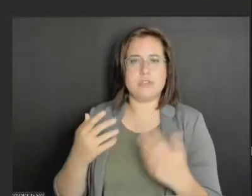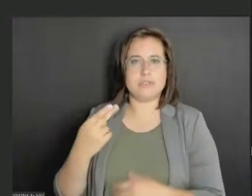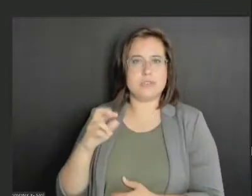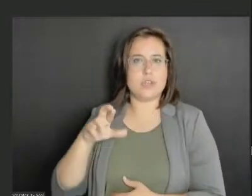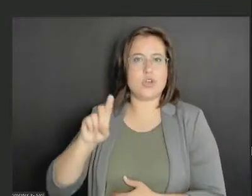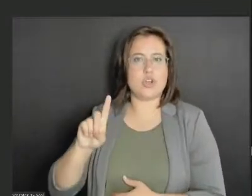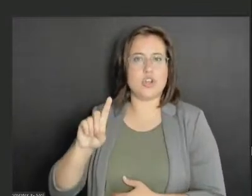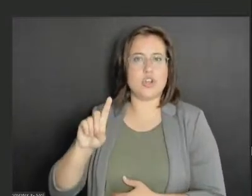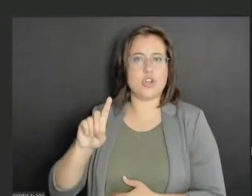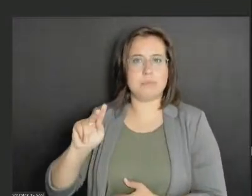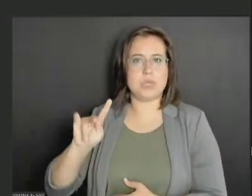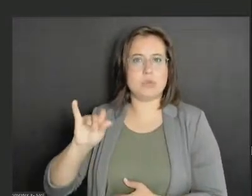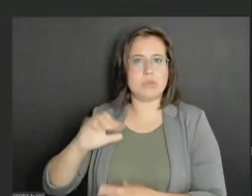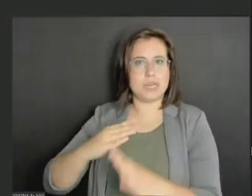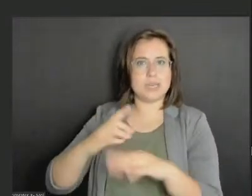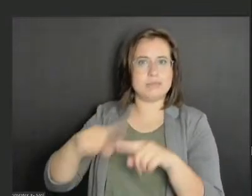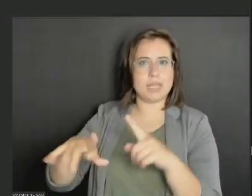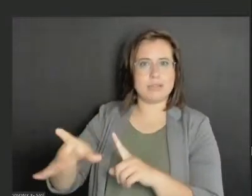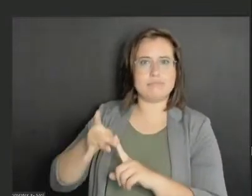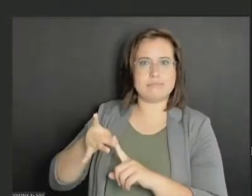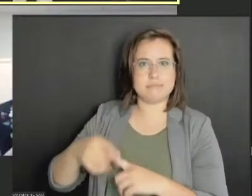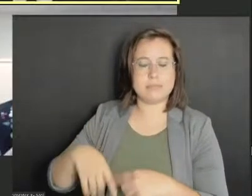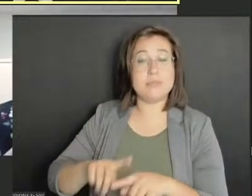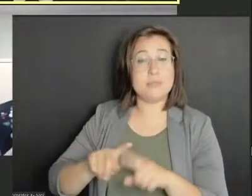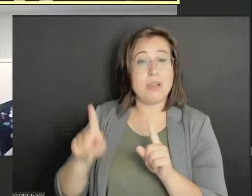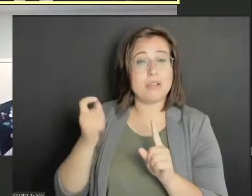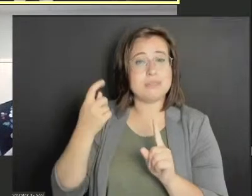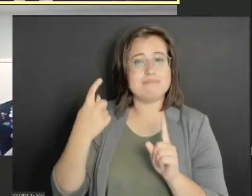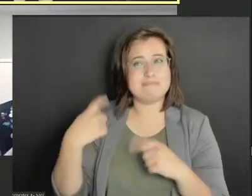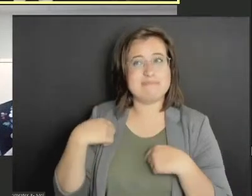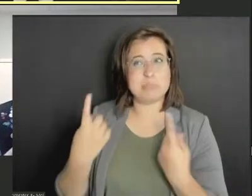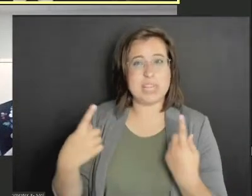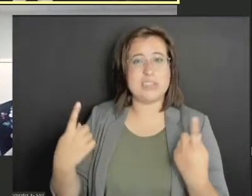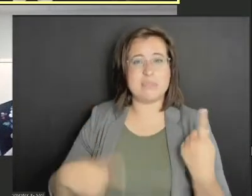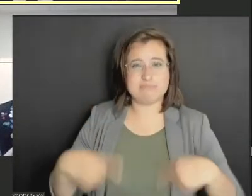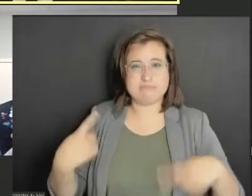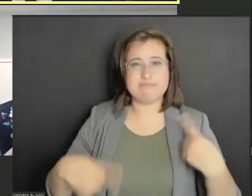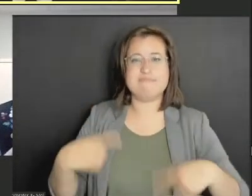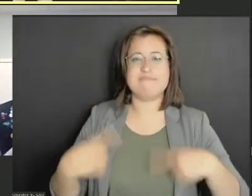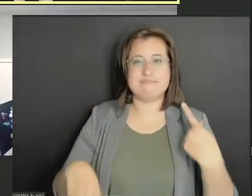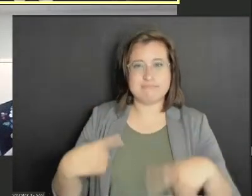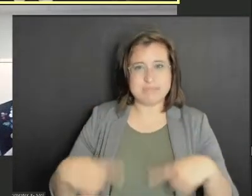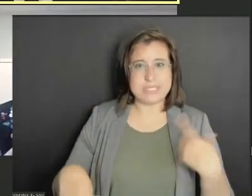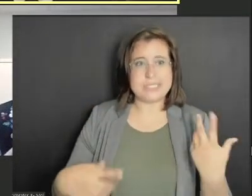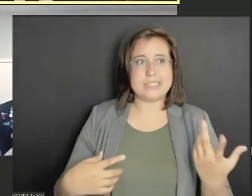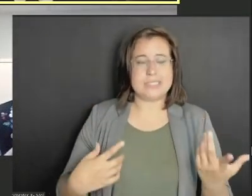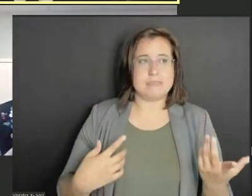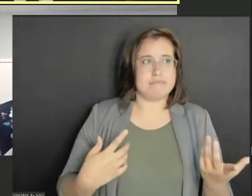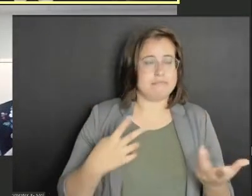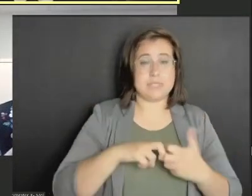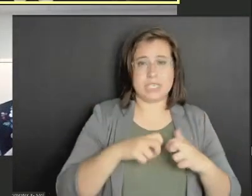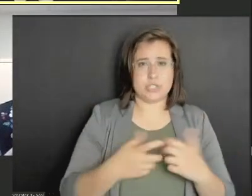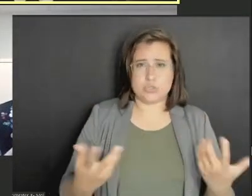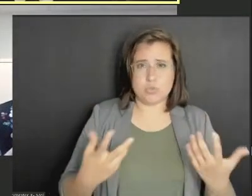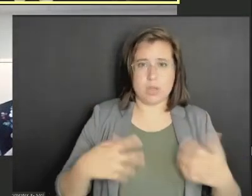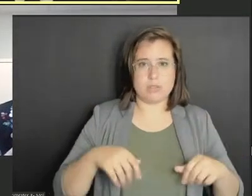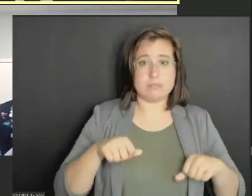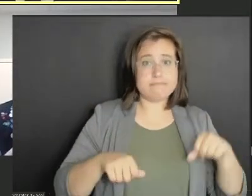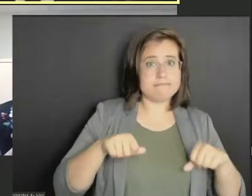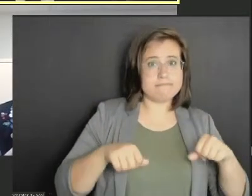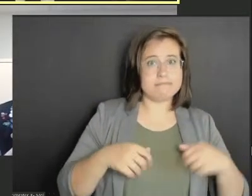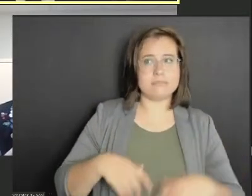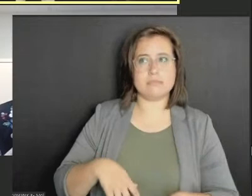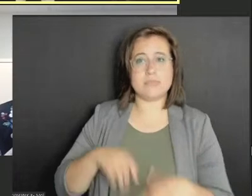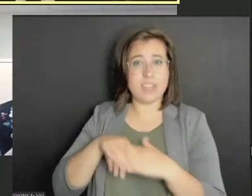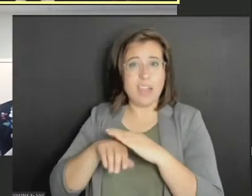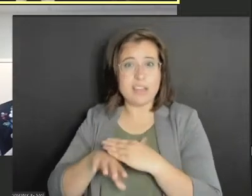however, there's been long debates on whether we're facing hesitancy issues or access issues when it comes to